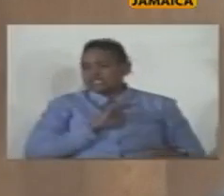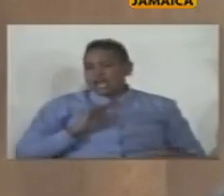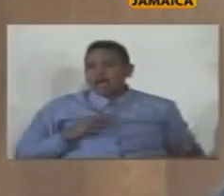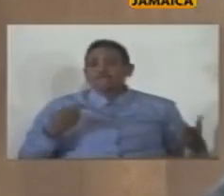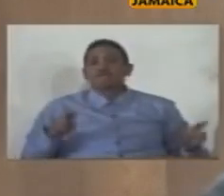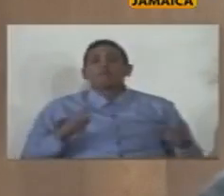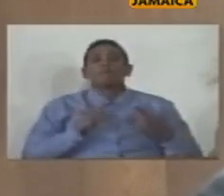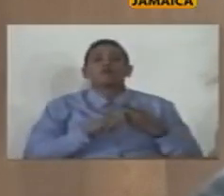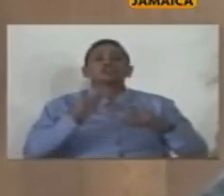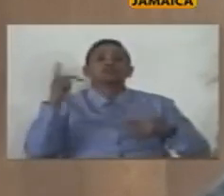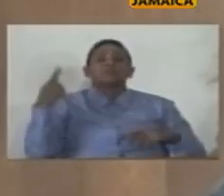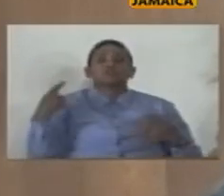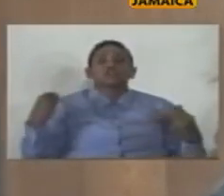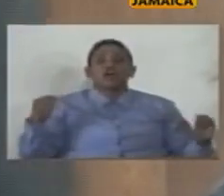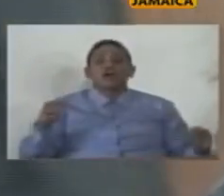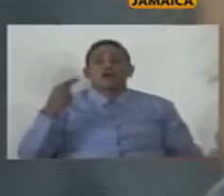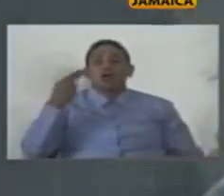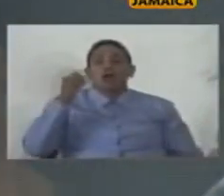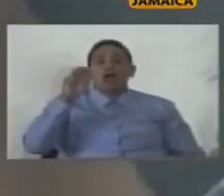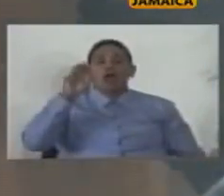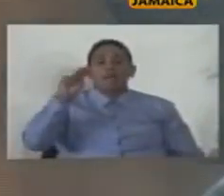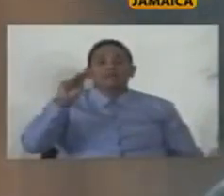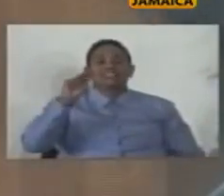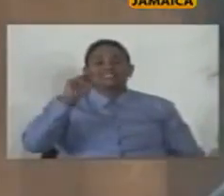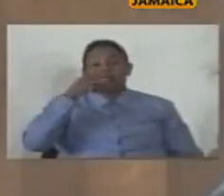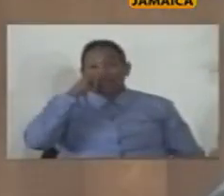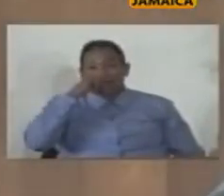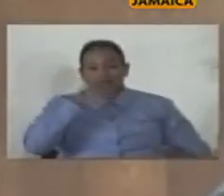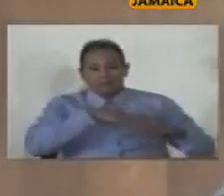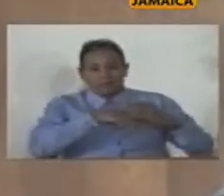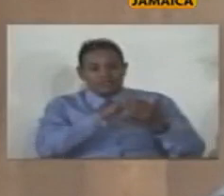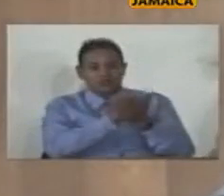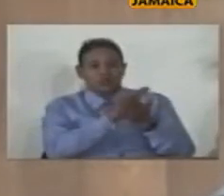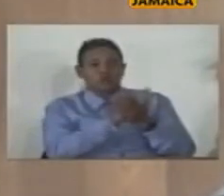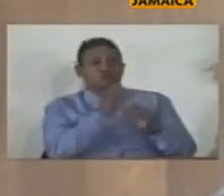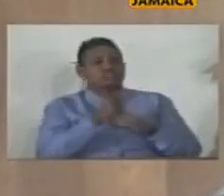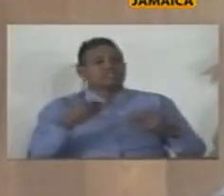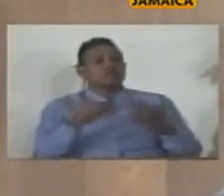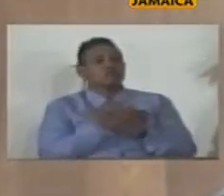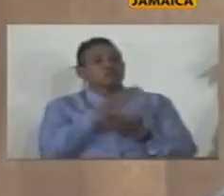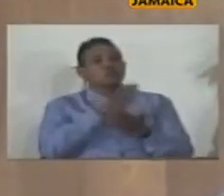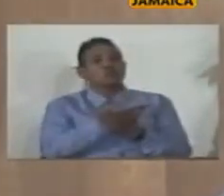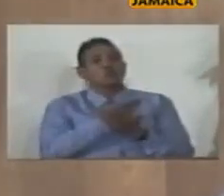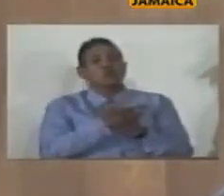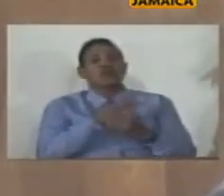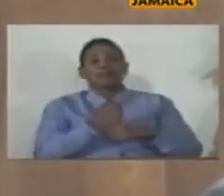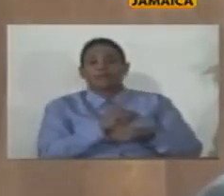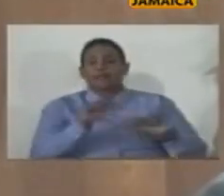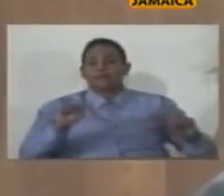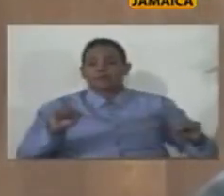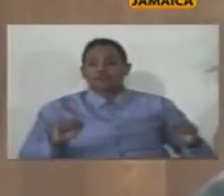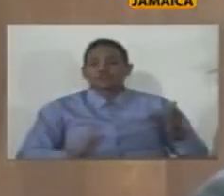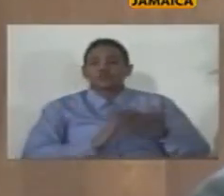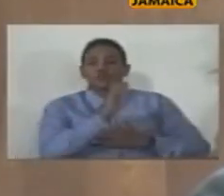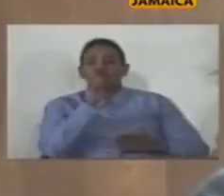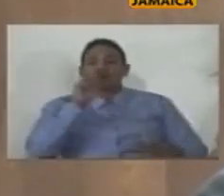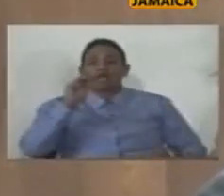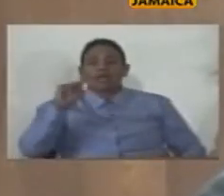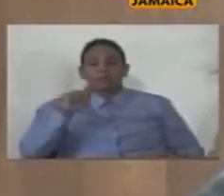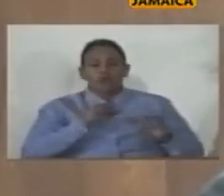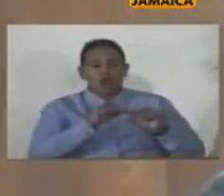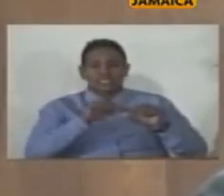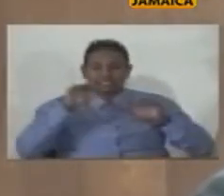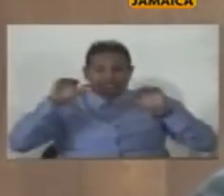office. The Harmons Infant School received a new school. These were made possible through the MP's consistent